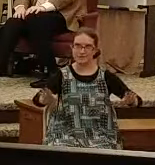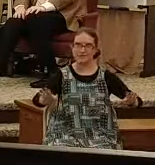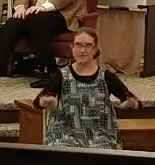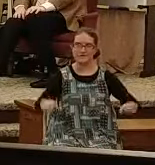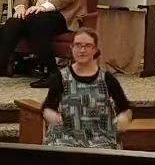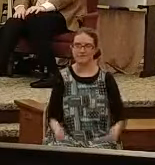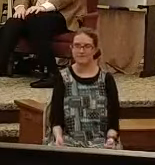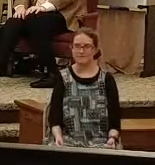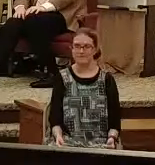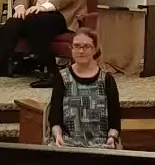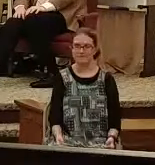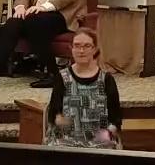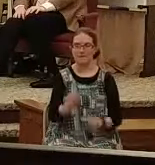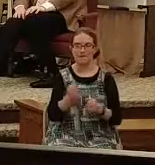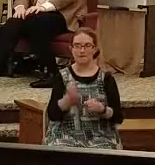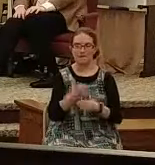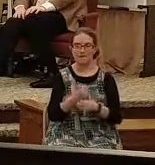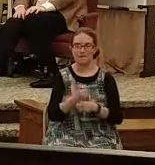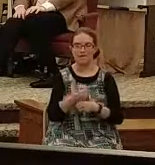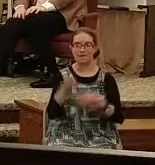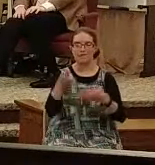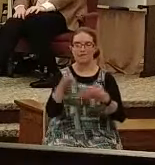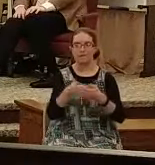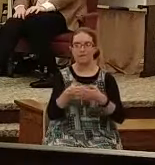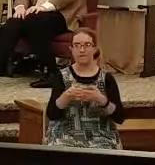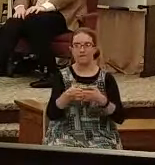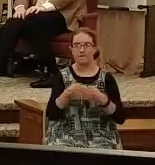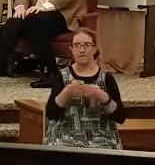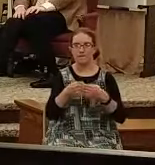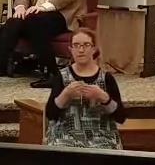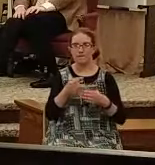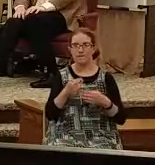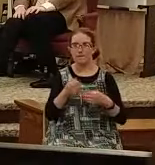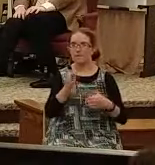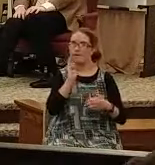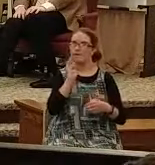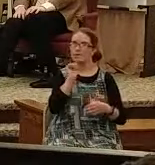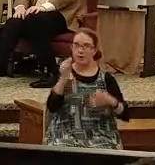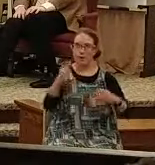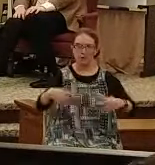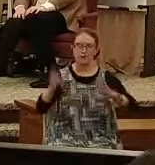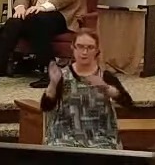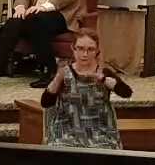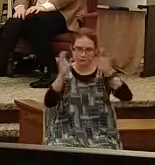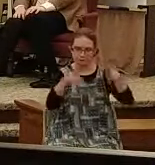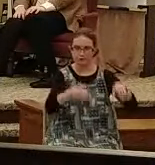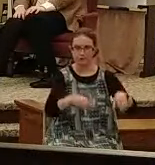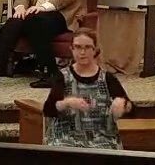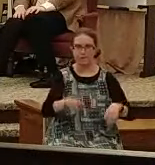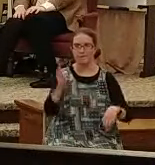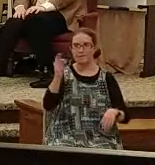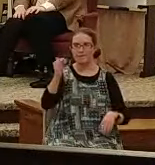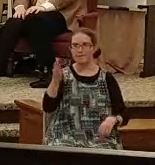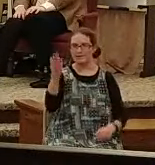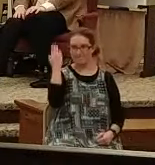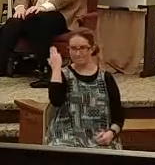Amen. We made that a part of our being. We will not do those things that we used to do